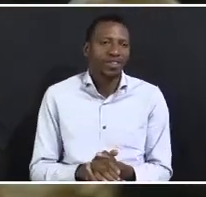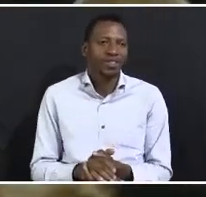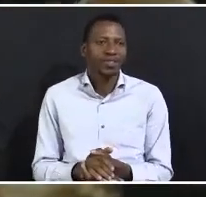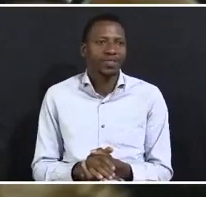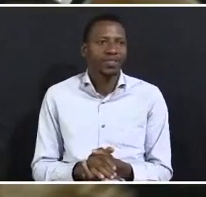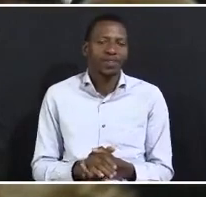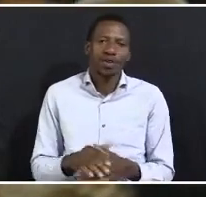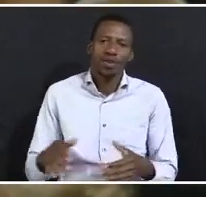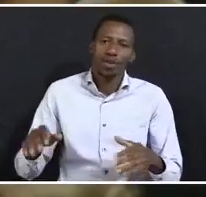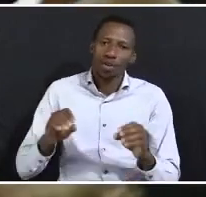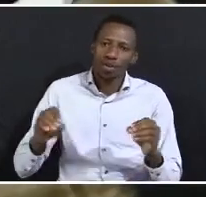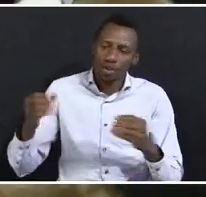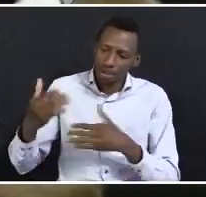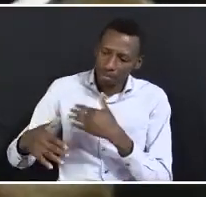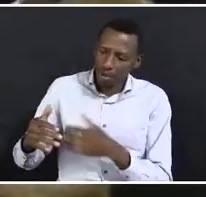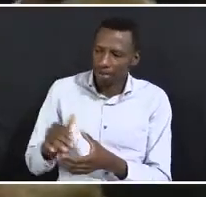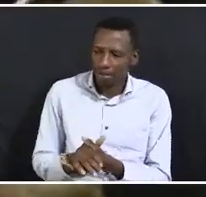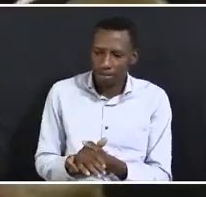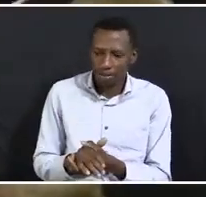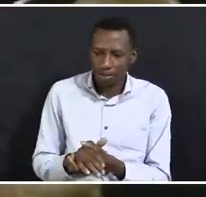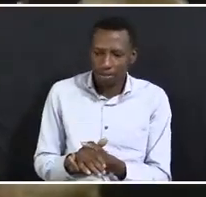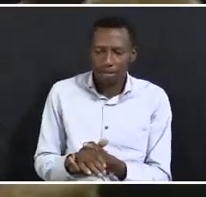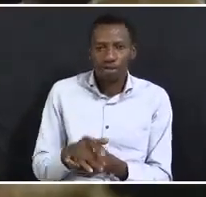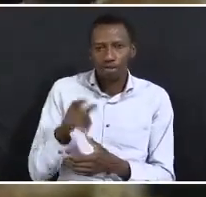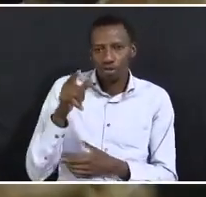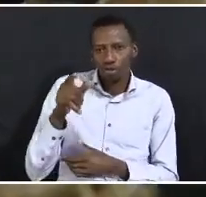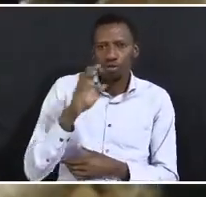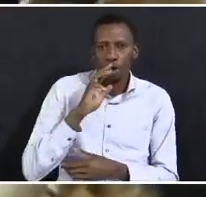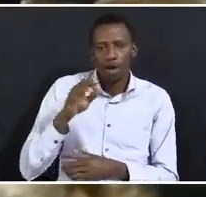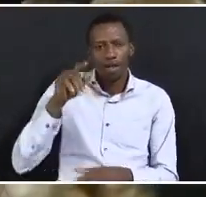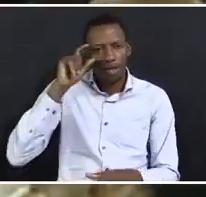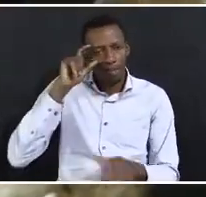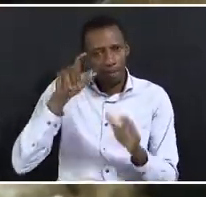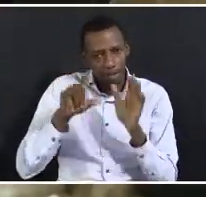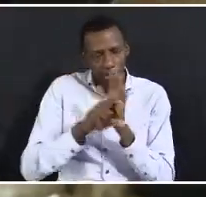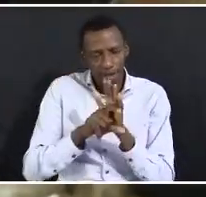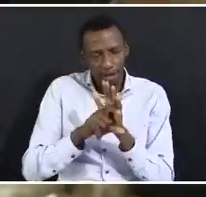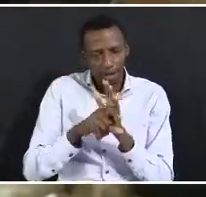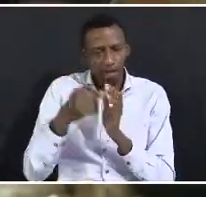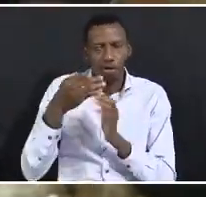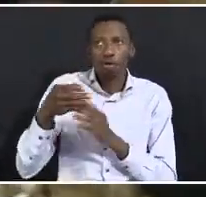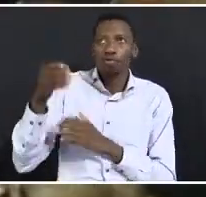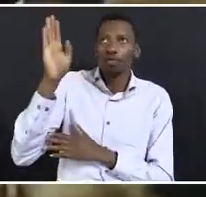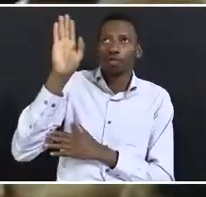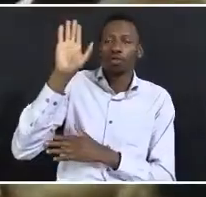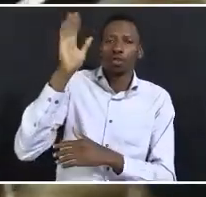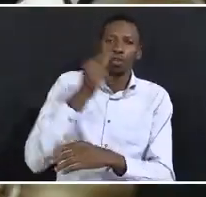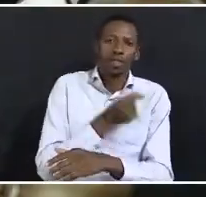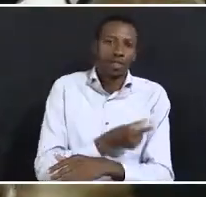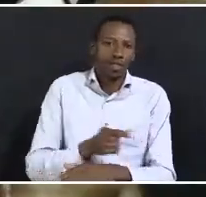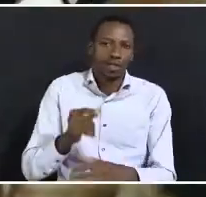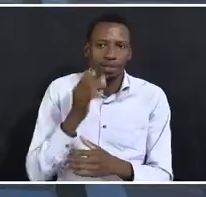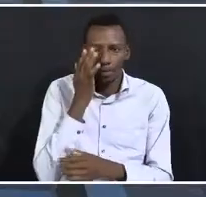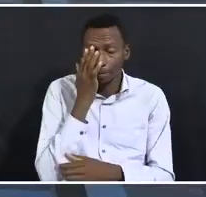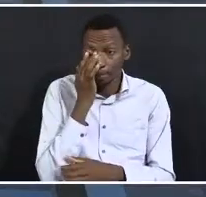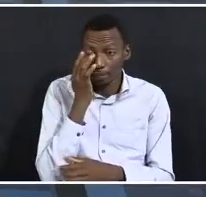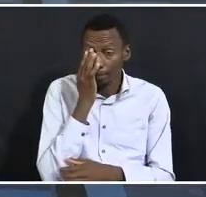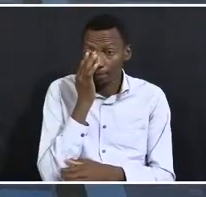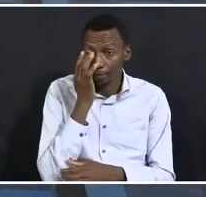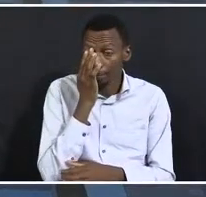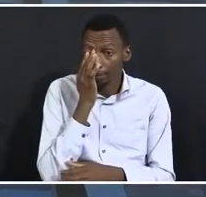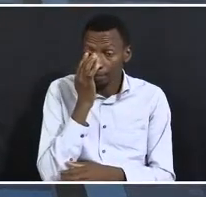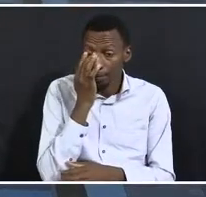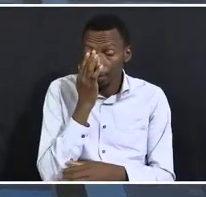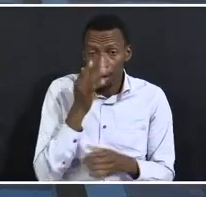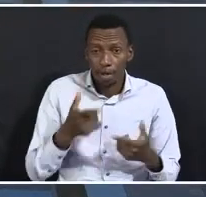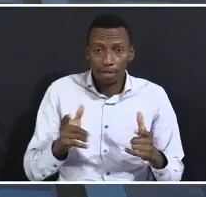Oh, neighbor. You are the picture of God's grace. No, you didn't do very well. Let